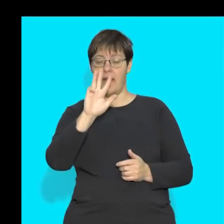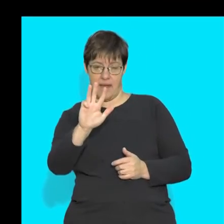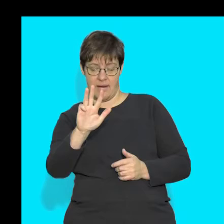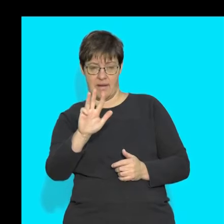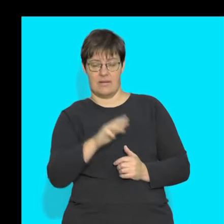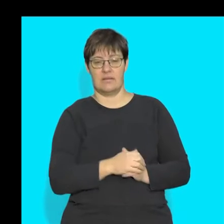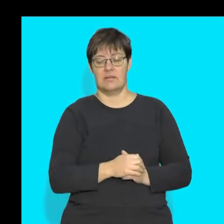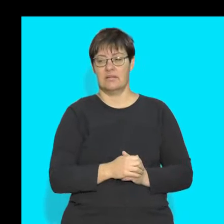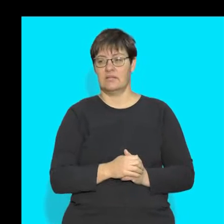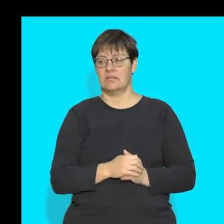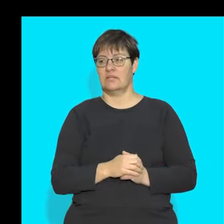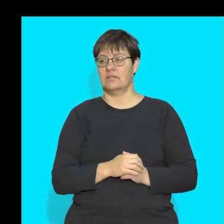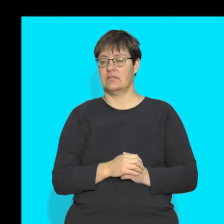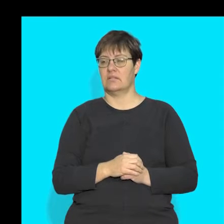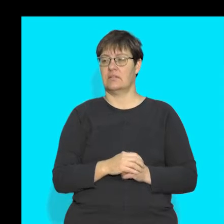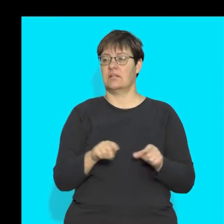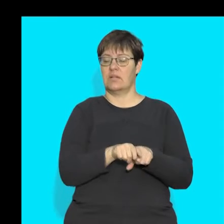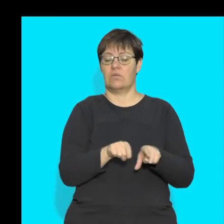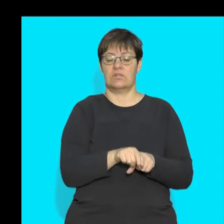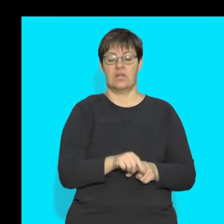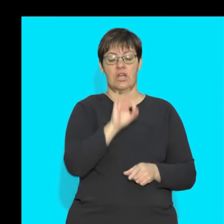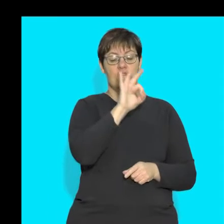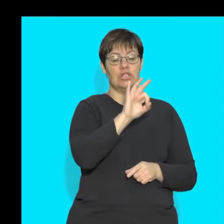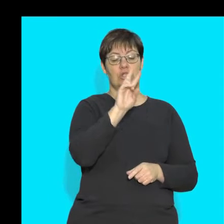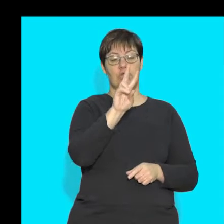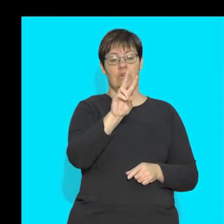34,29. Okay,